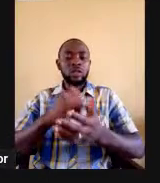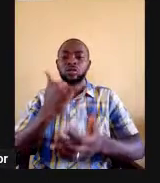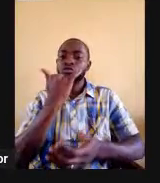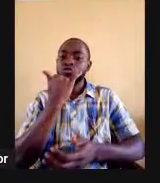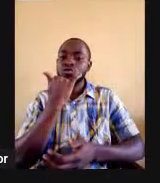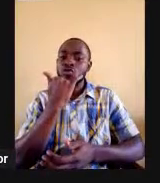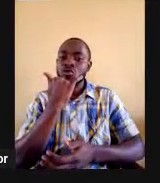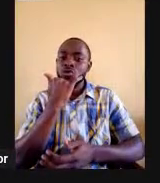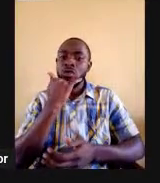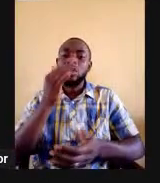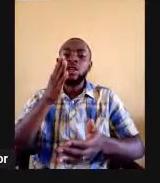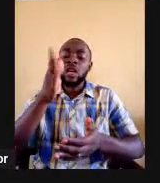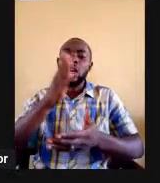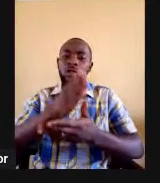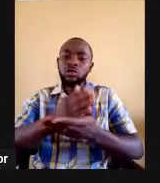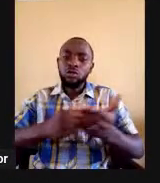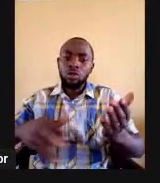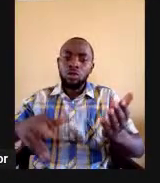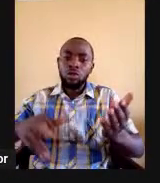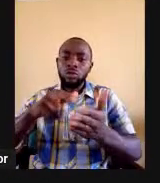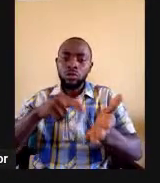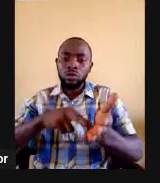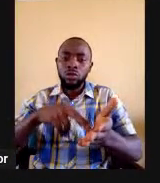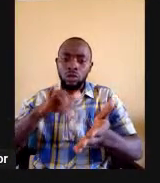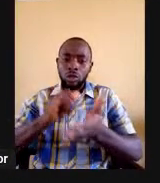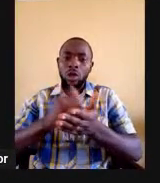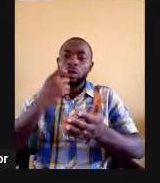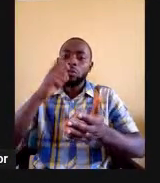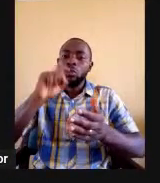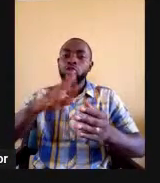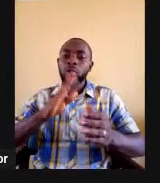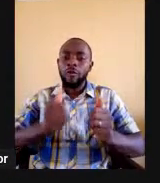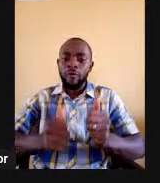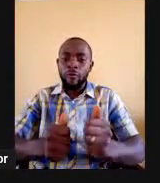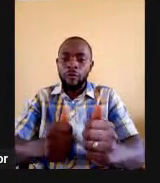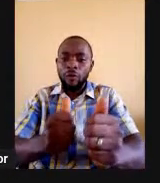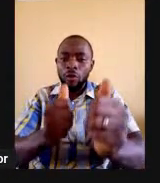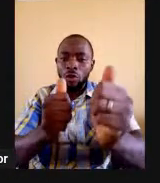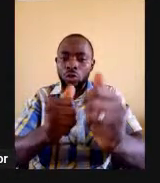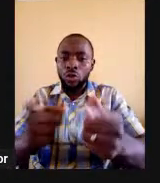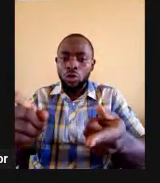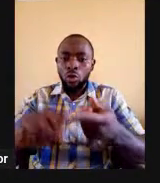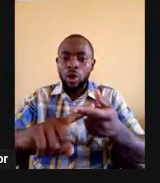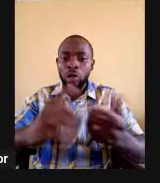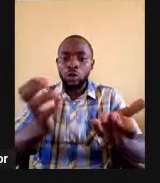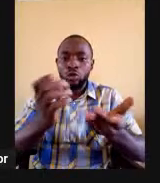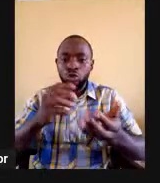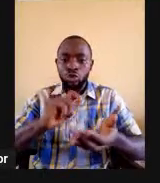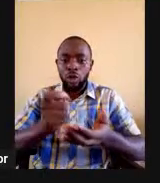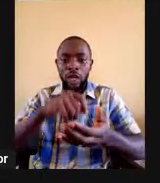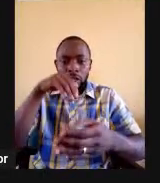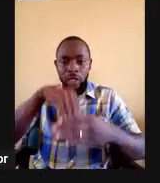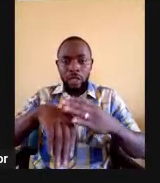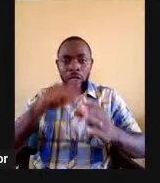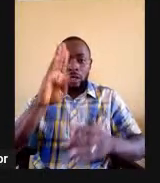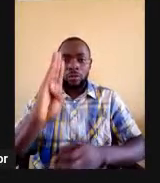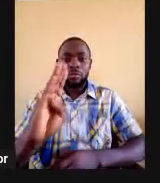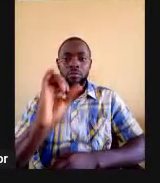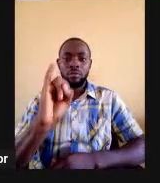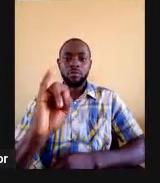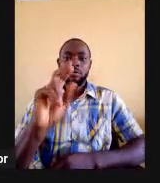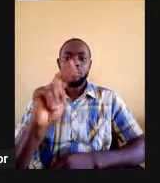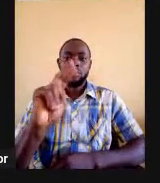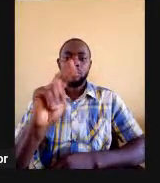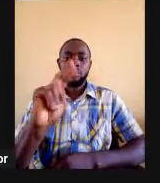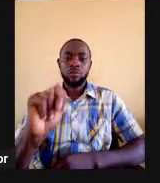some rules that must be followed when you want to write in binary. Is that okay? So the first rule